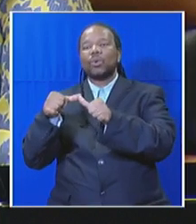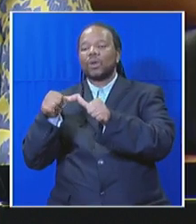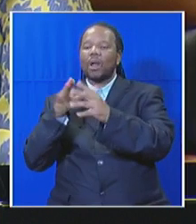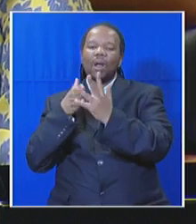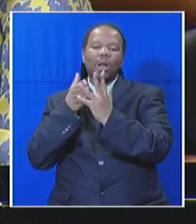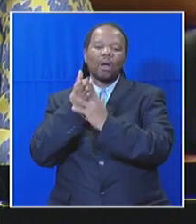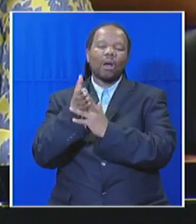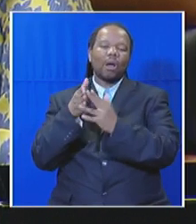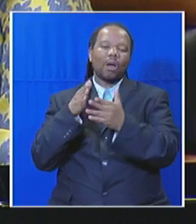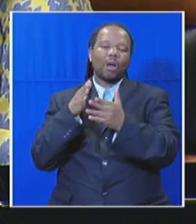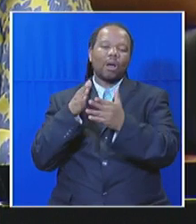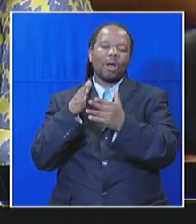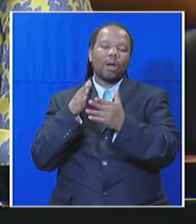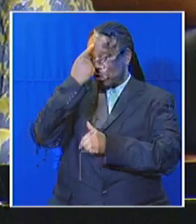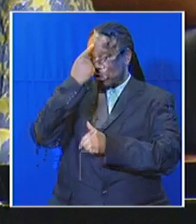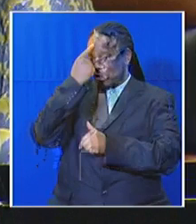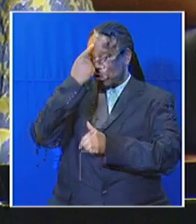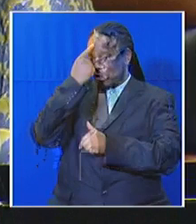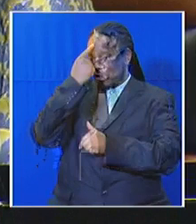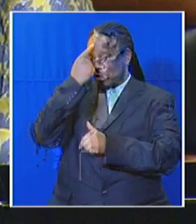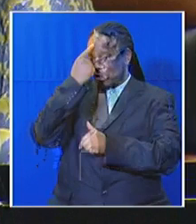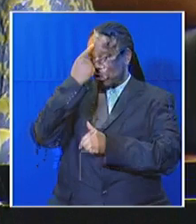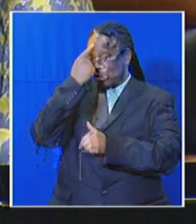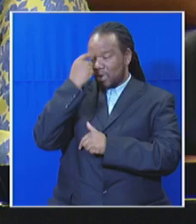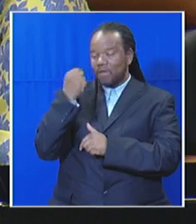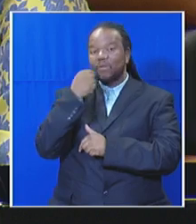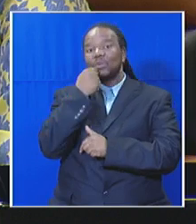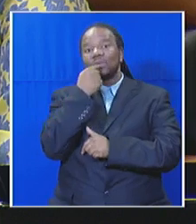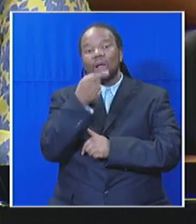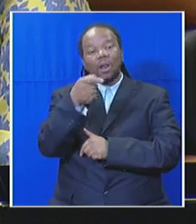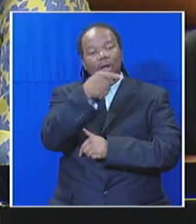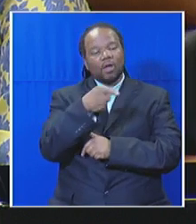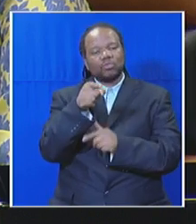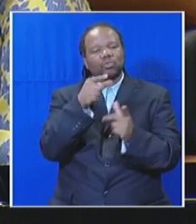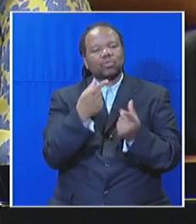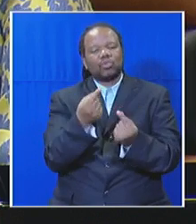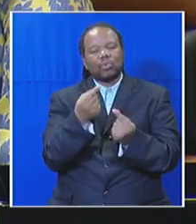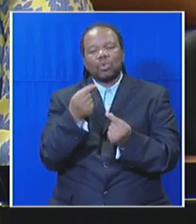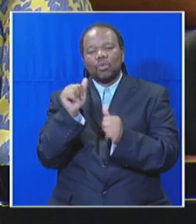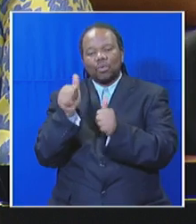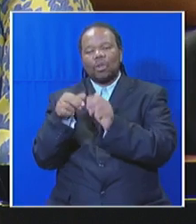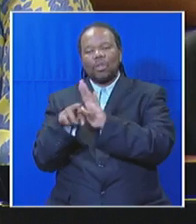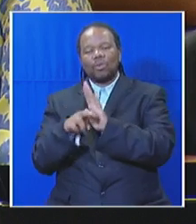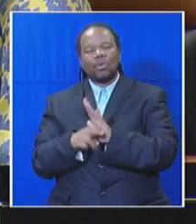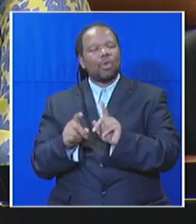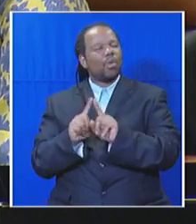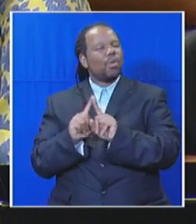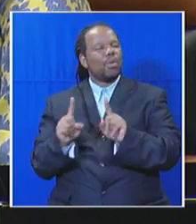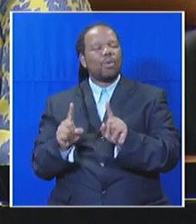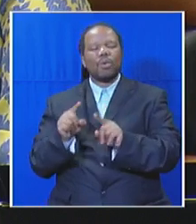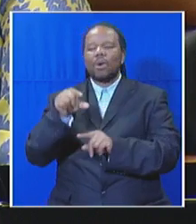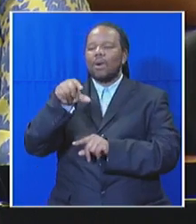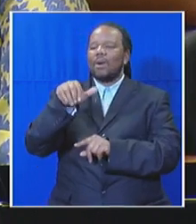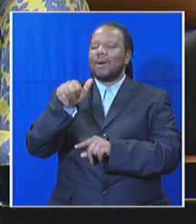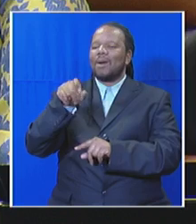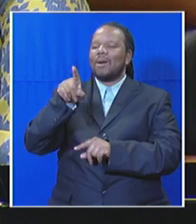us, because you can tell us Madam that is Speaker, because of a rule. We want to Honorable assist Gadi, you. please take